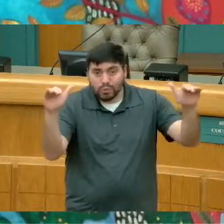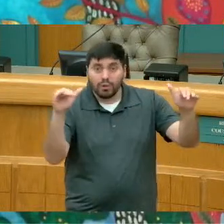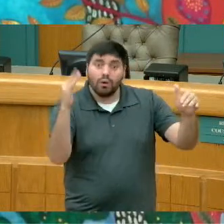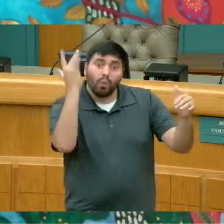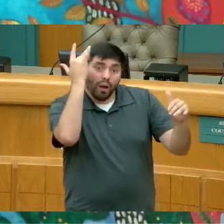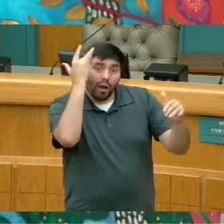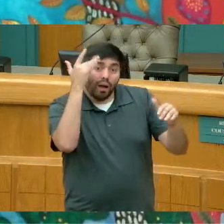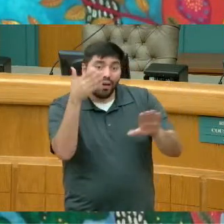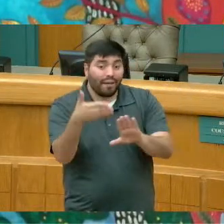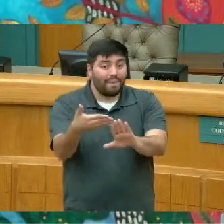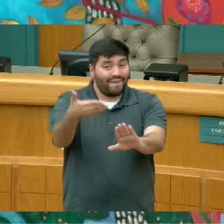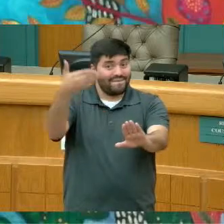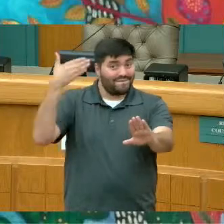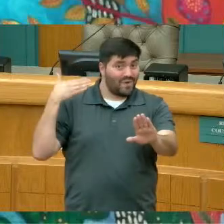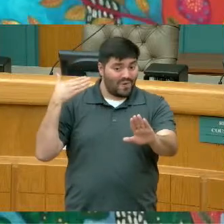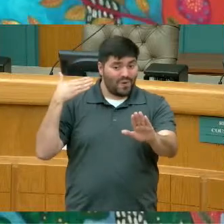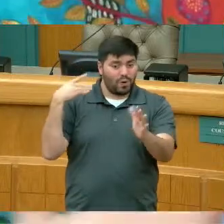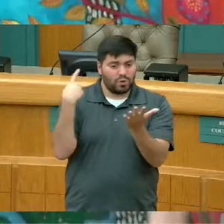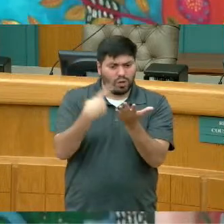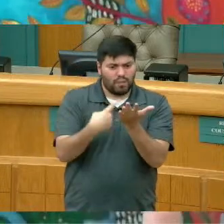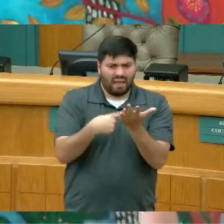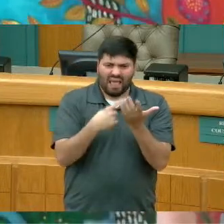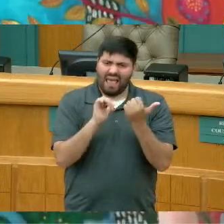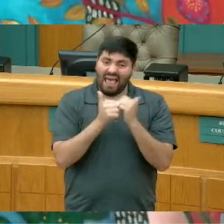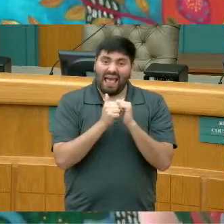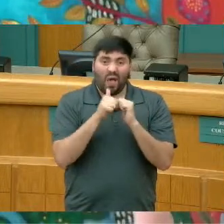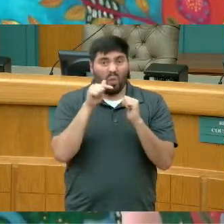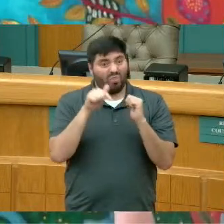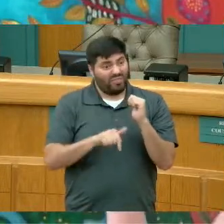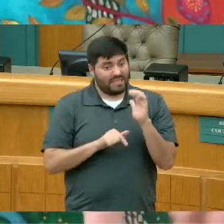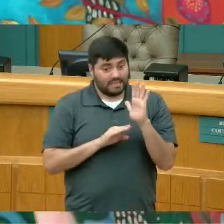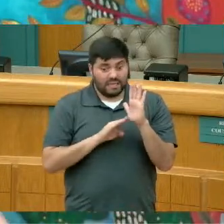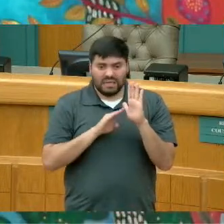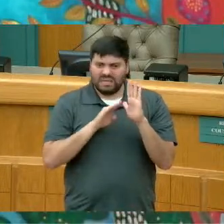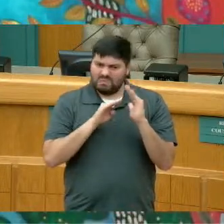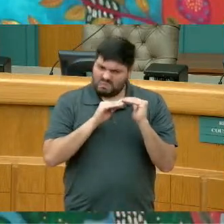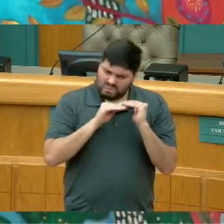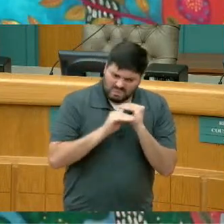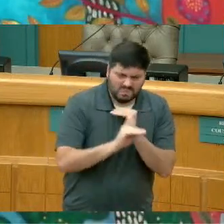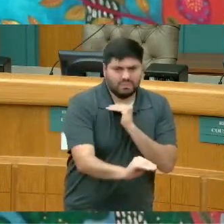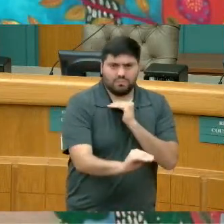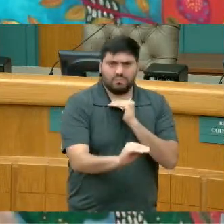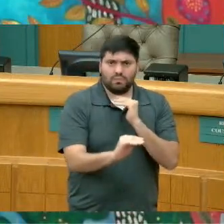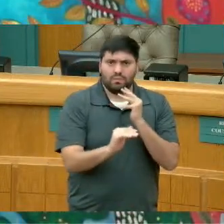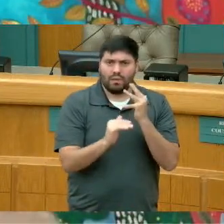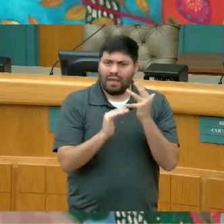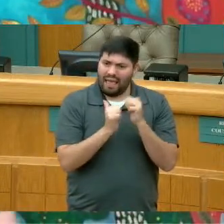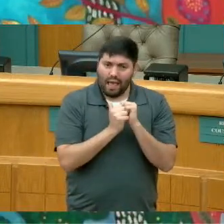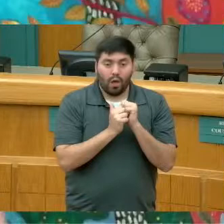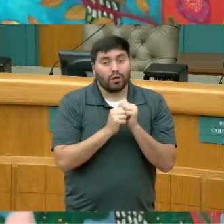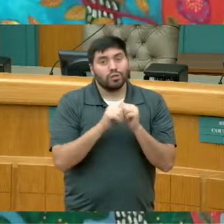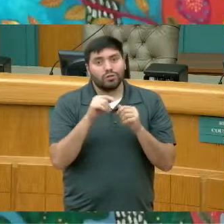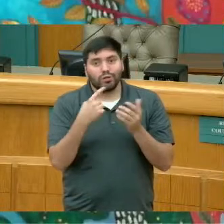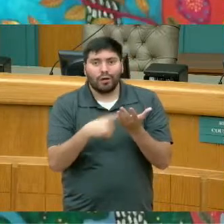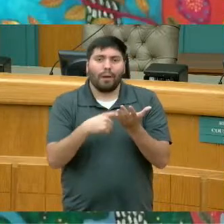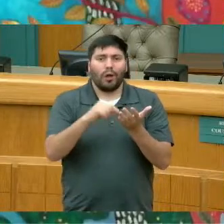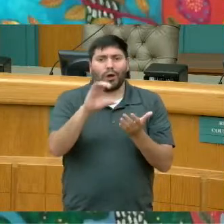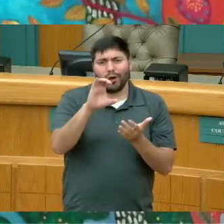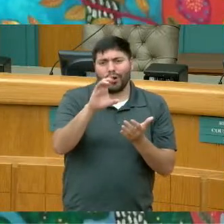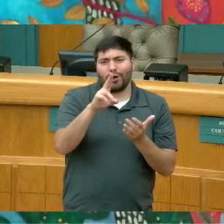these things because early on we talked about how we were going to flatten this curve together. Everybody talked about this curve,